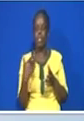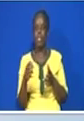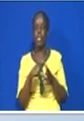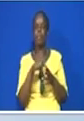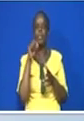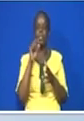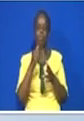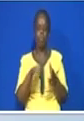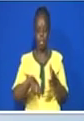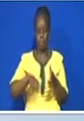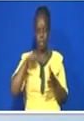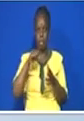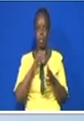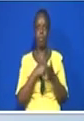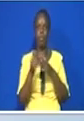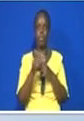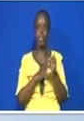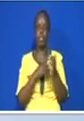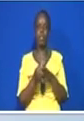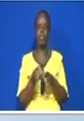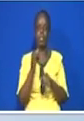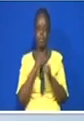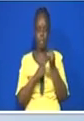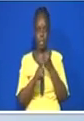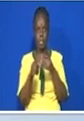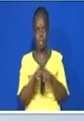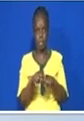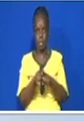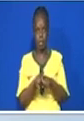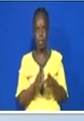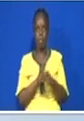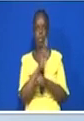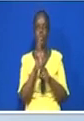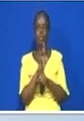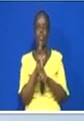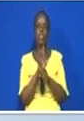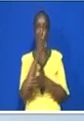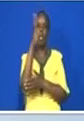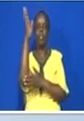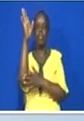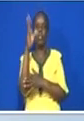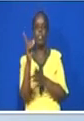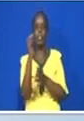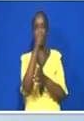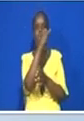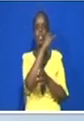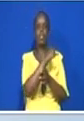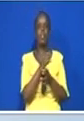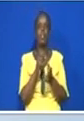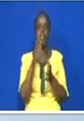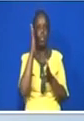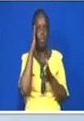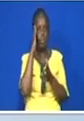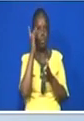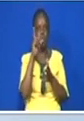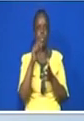the bag without replacement. Using a tree diagram, determine the